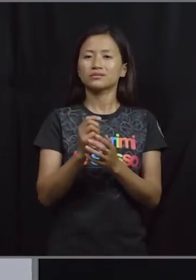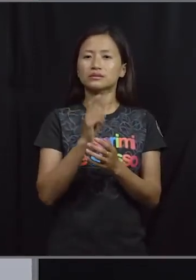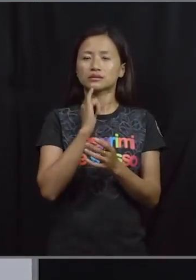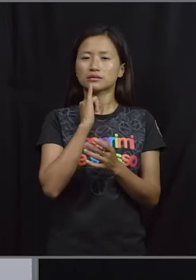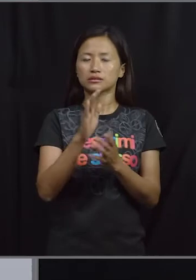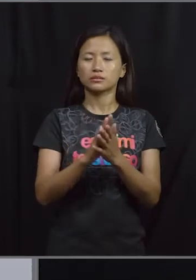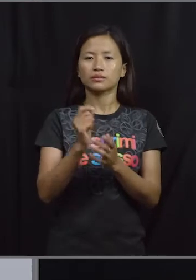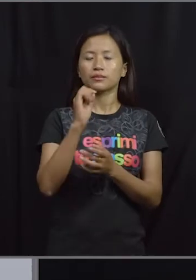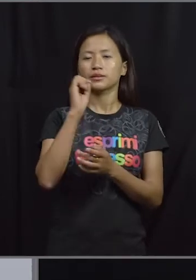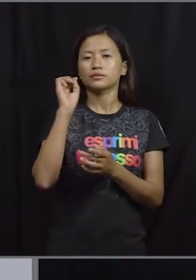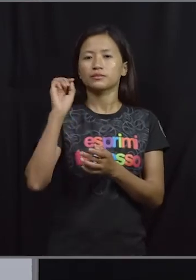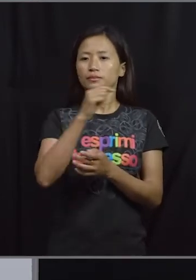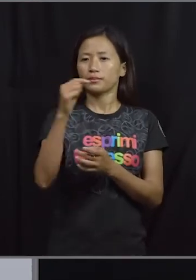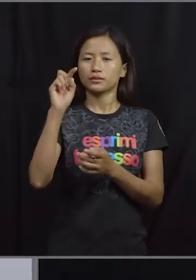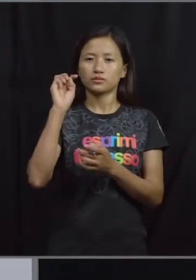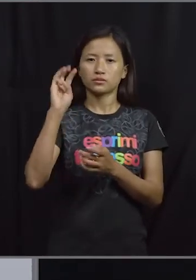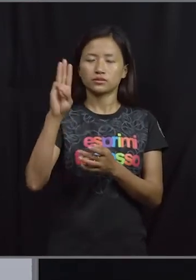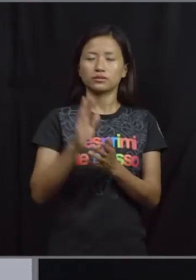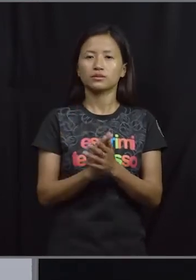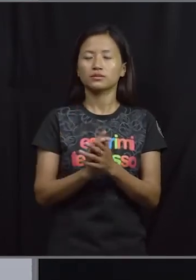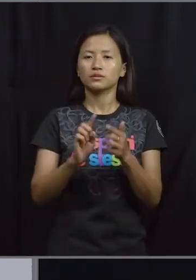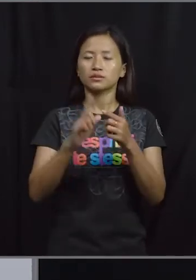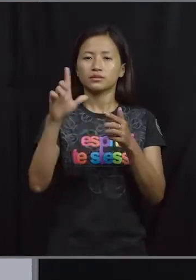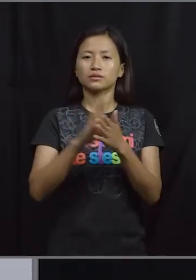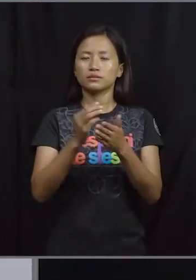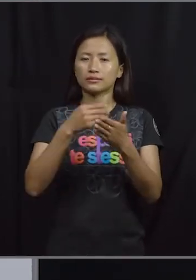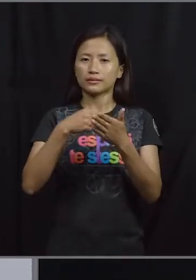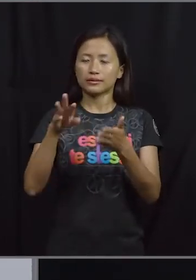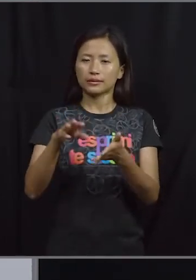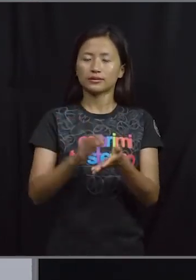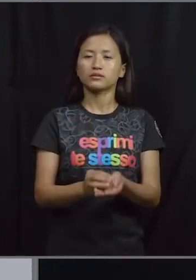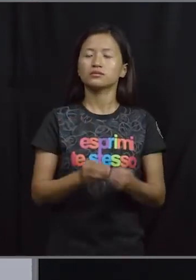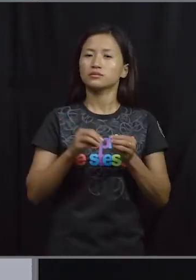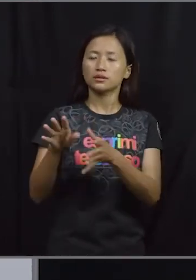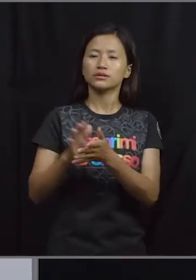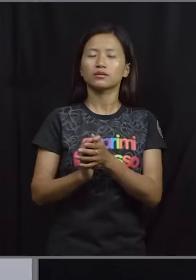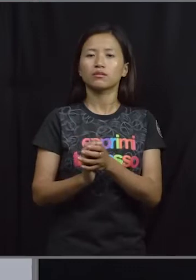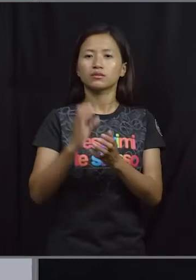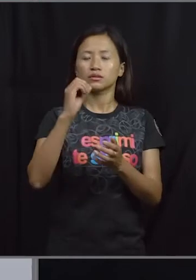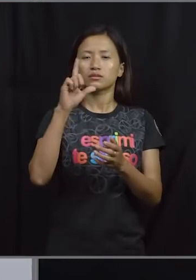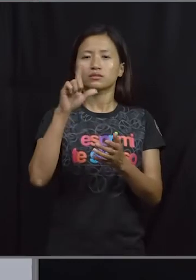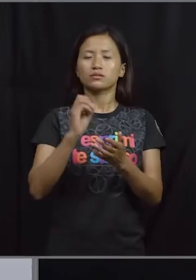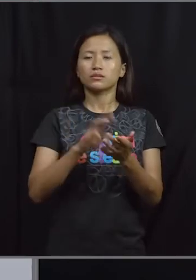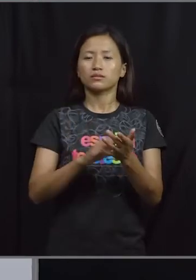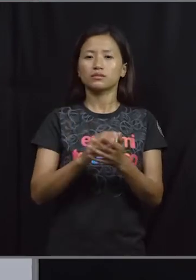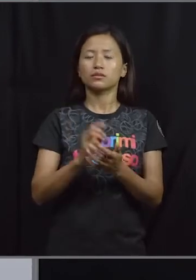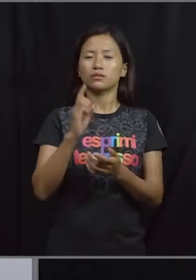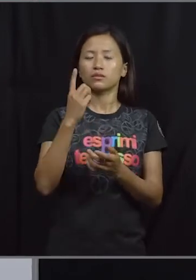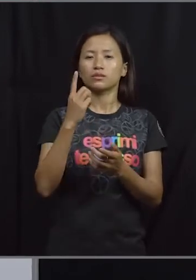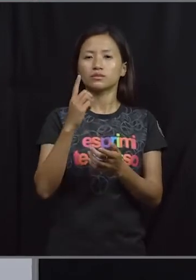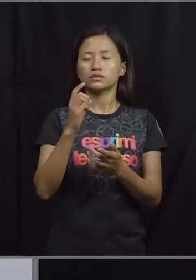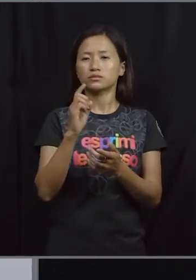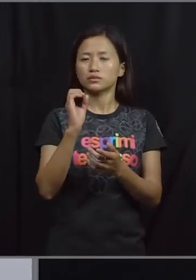alright. Then for this element we delete this column and this row and we get 1 0 2